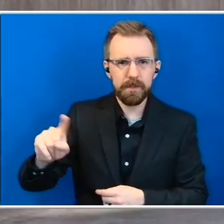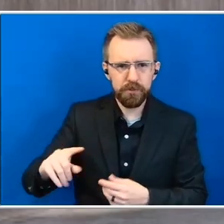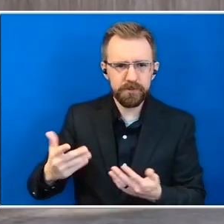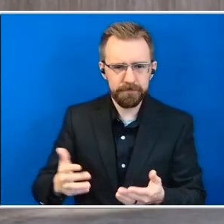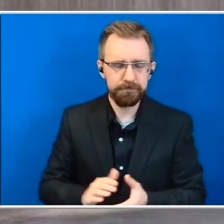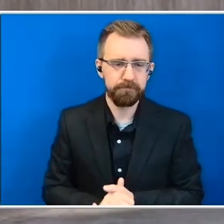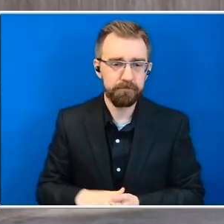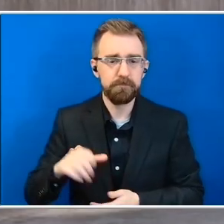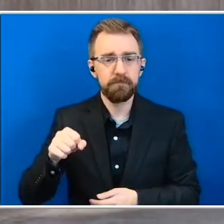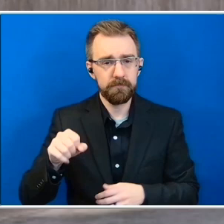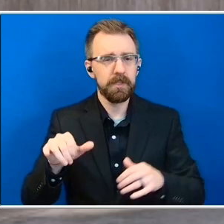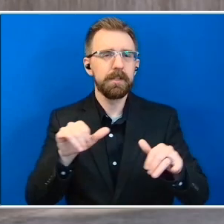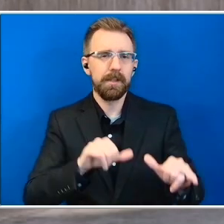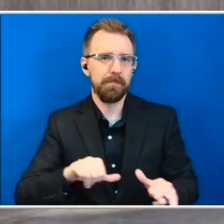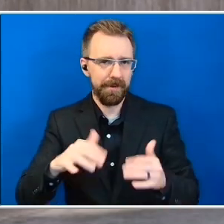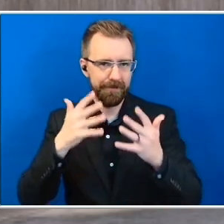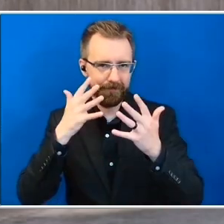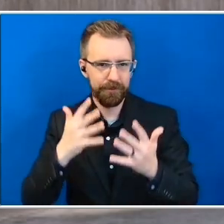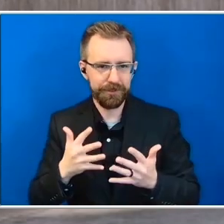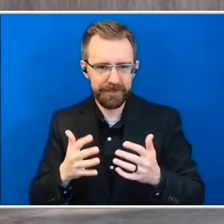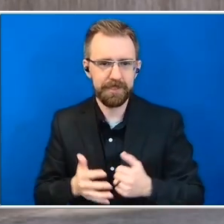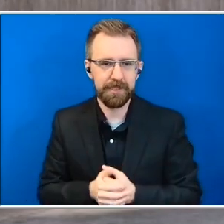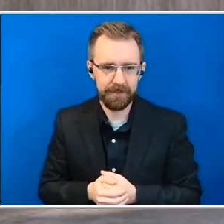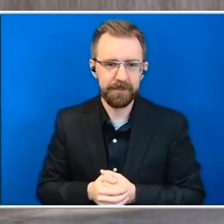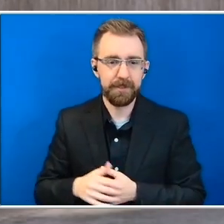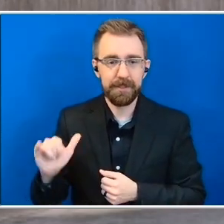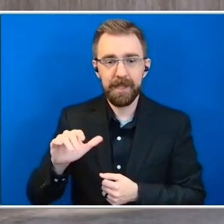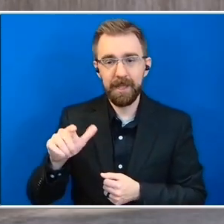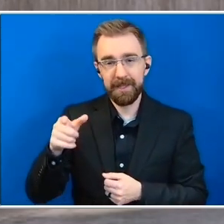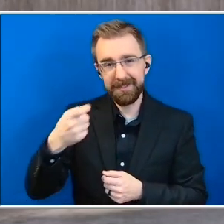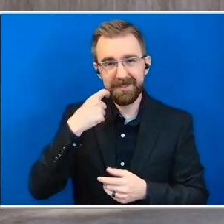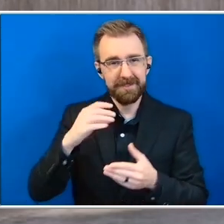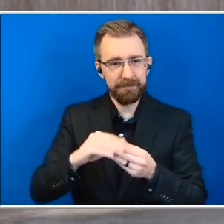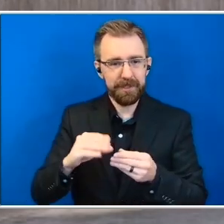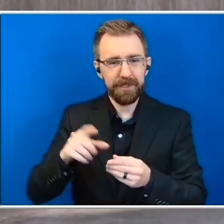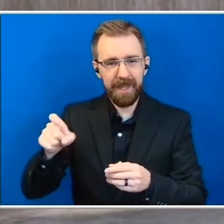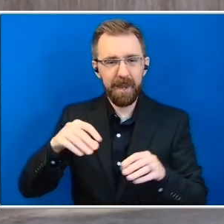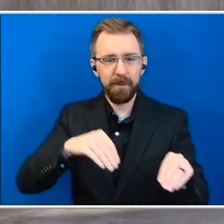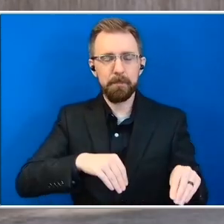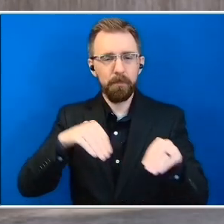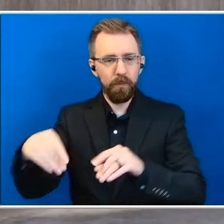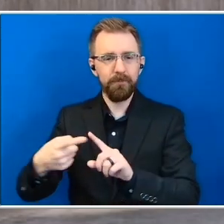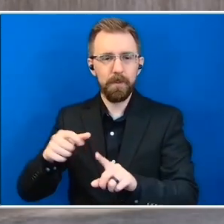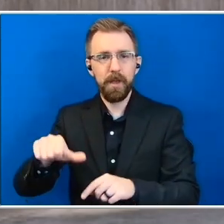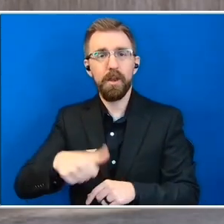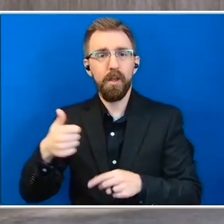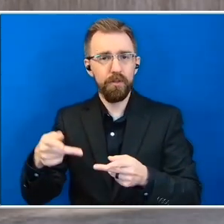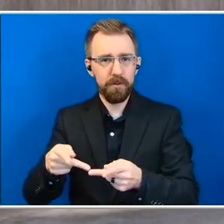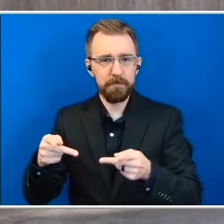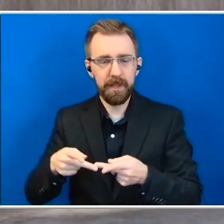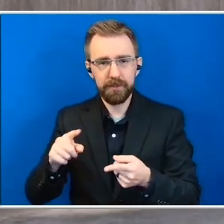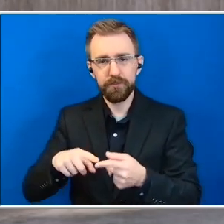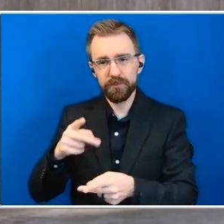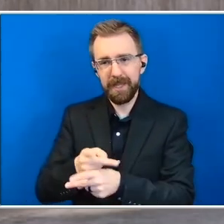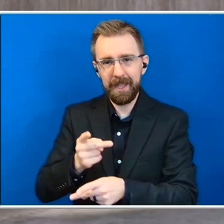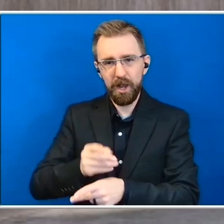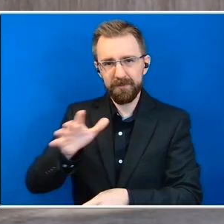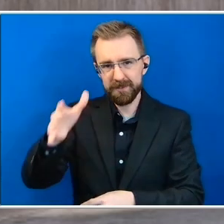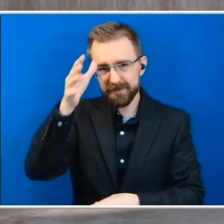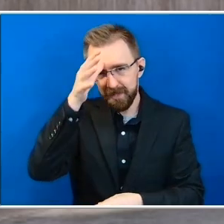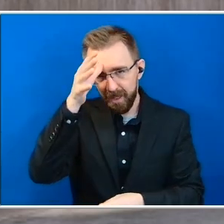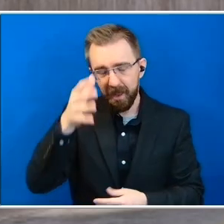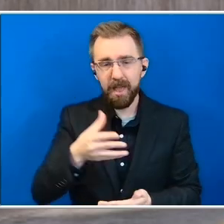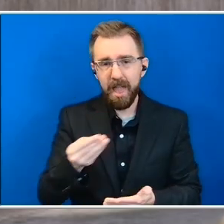very common, unfortunately. Like Carlos mentioned, he had to move from another place to take care for his dad, and this